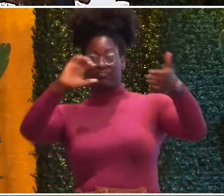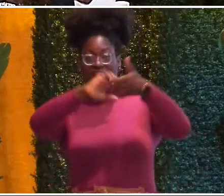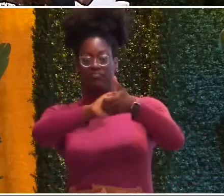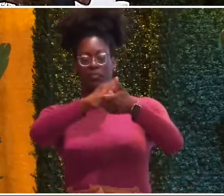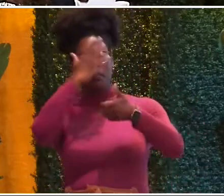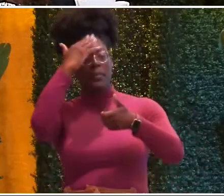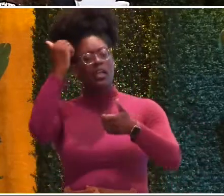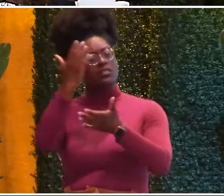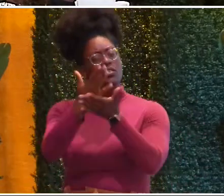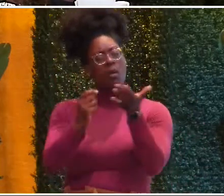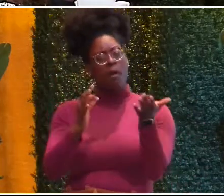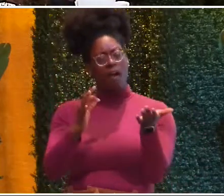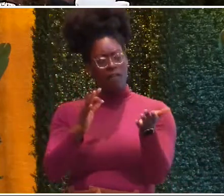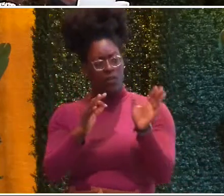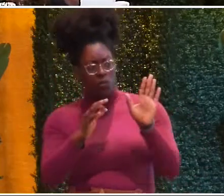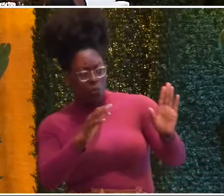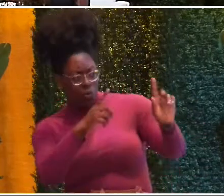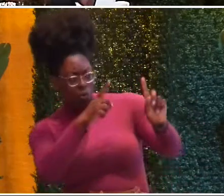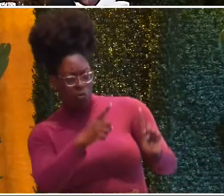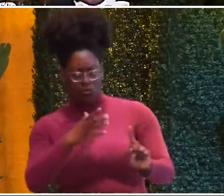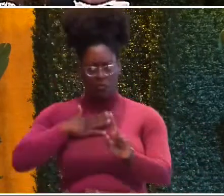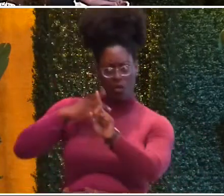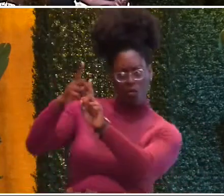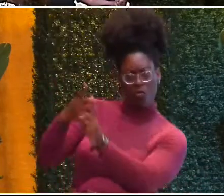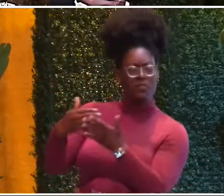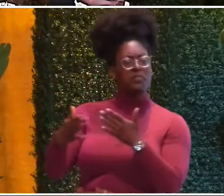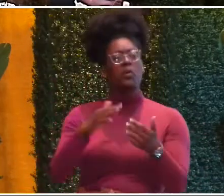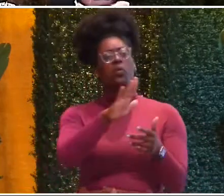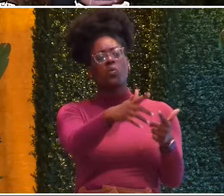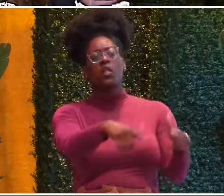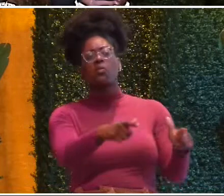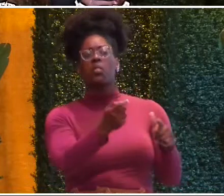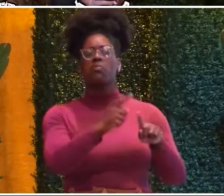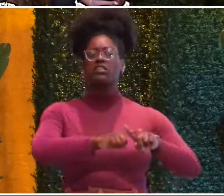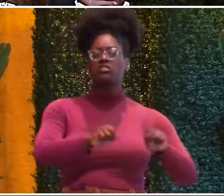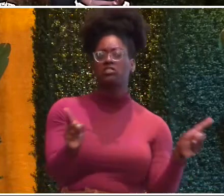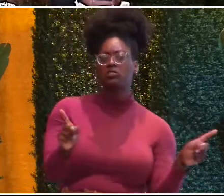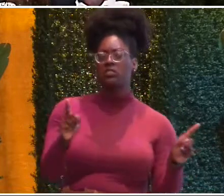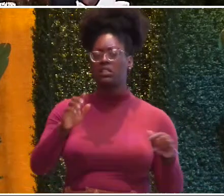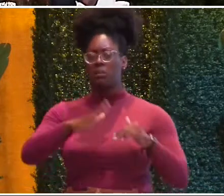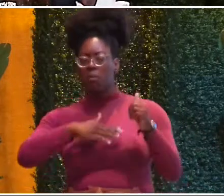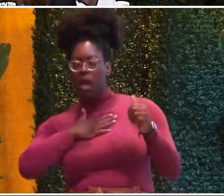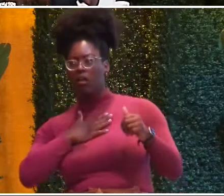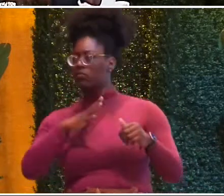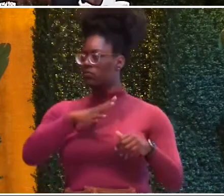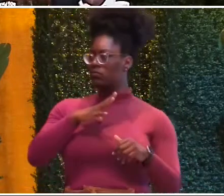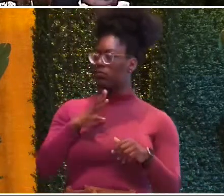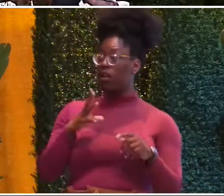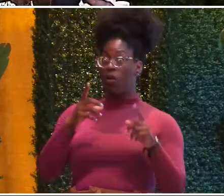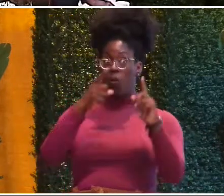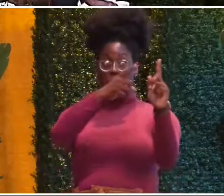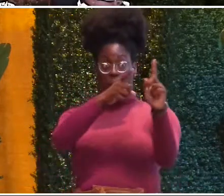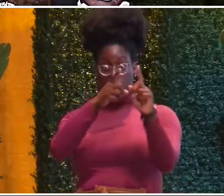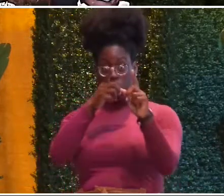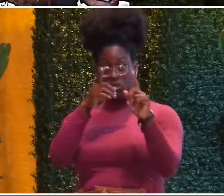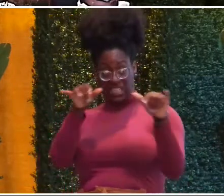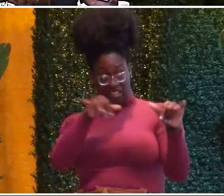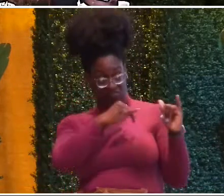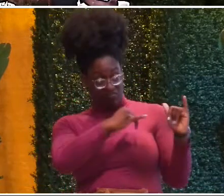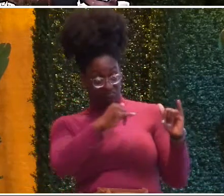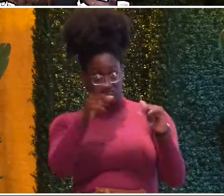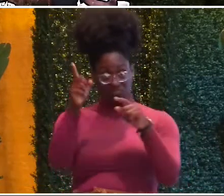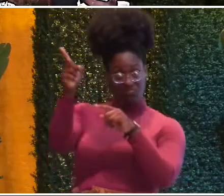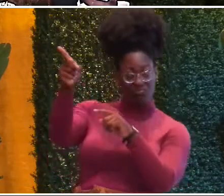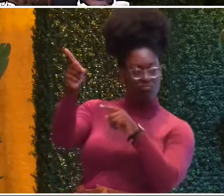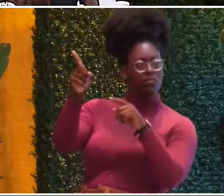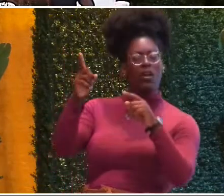some goals in common, even if we don't use the same language towards getting at that. So it's not that important to me what you call yourself.